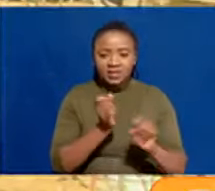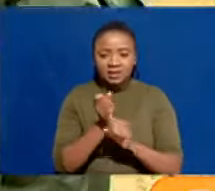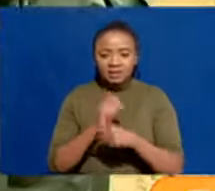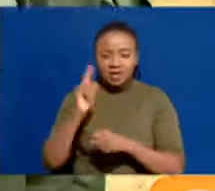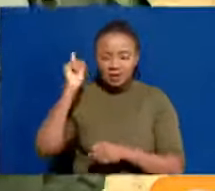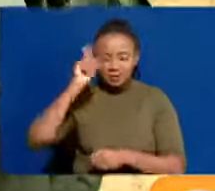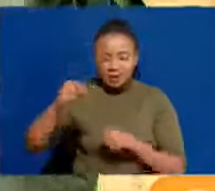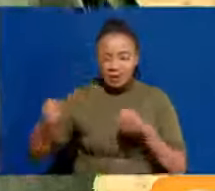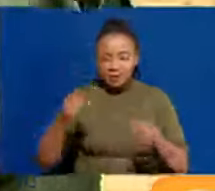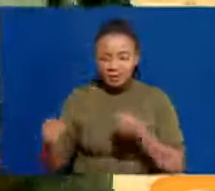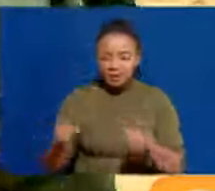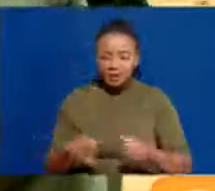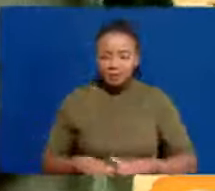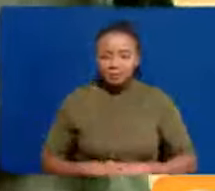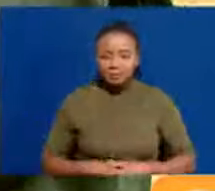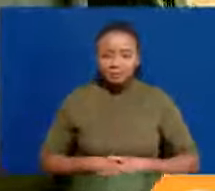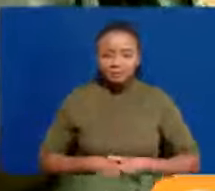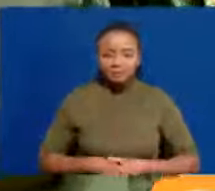makaa.